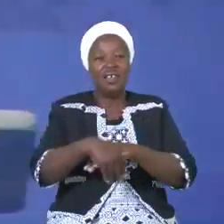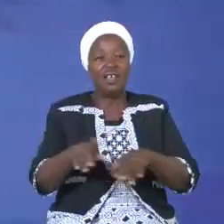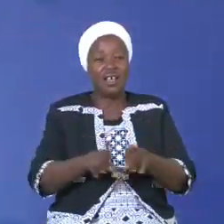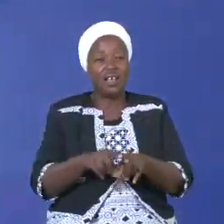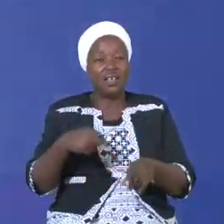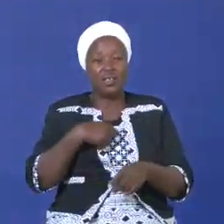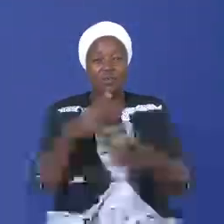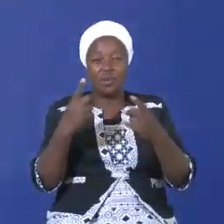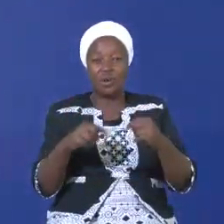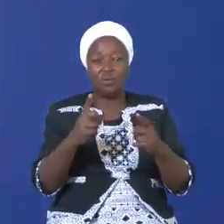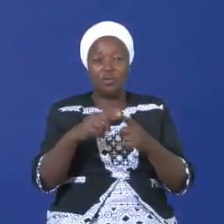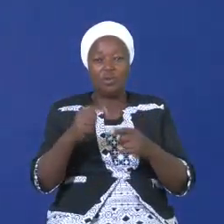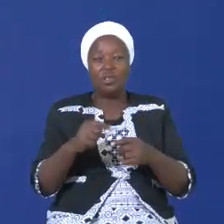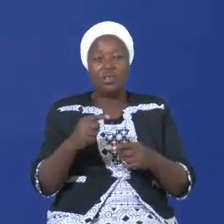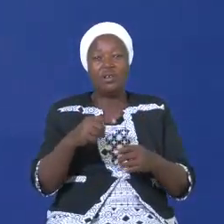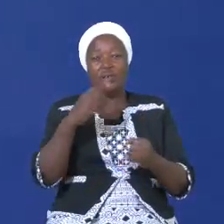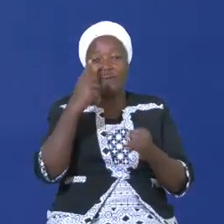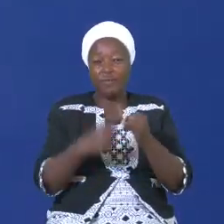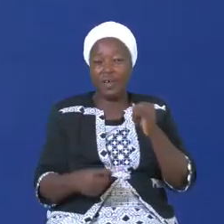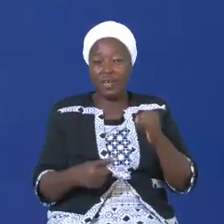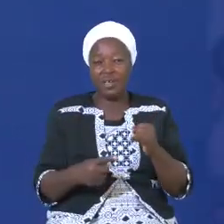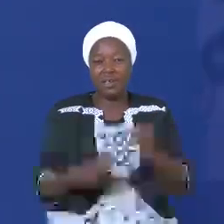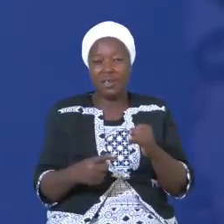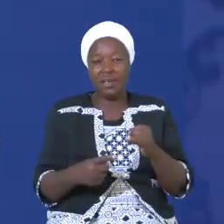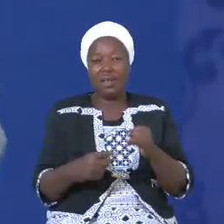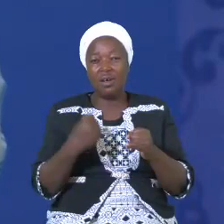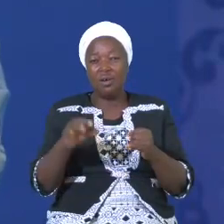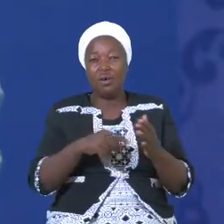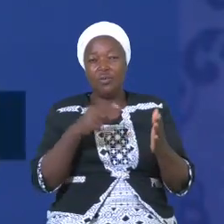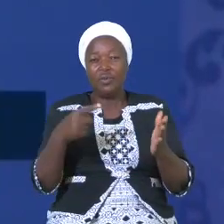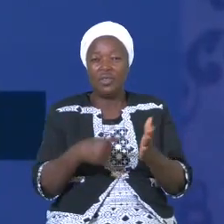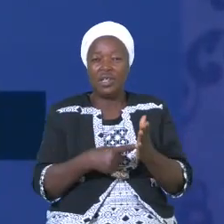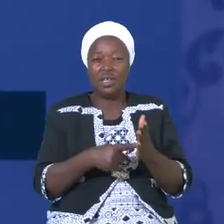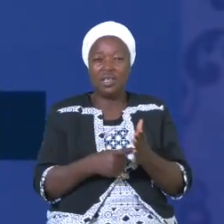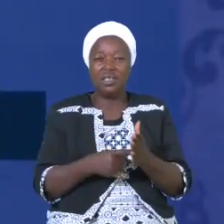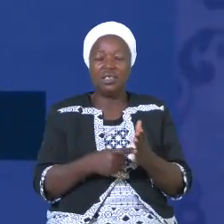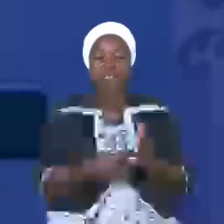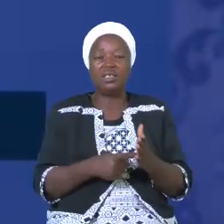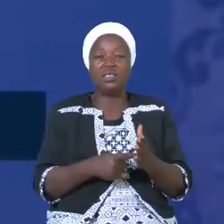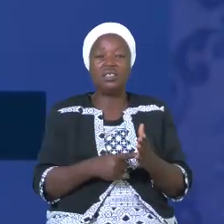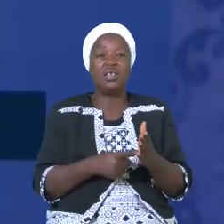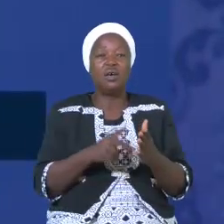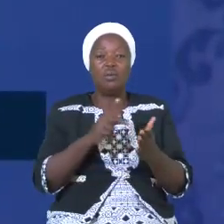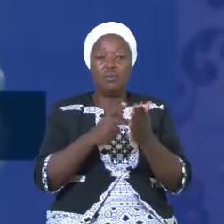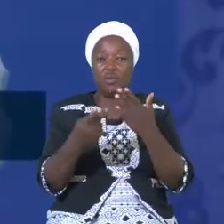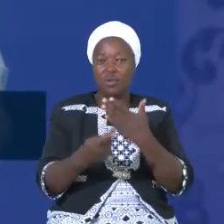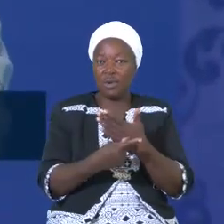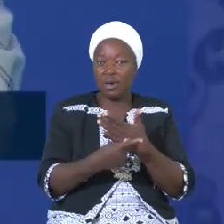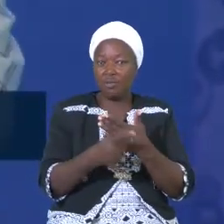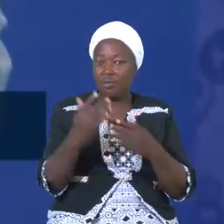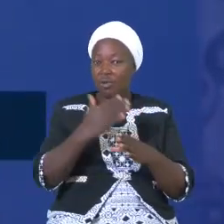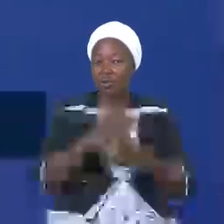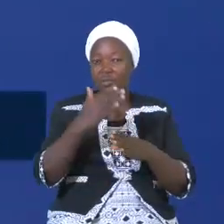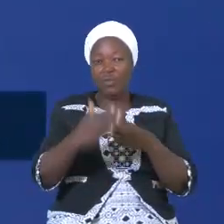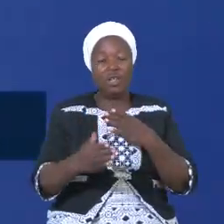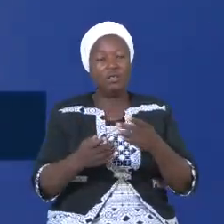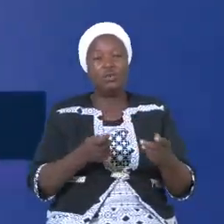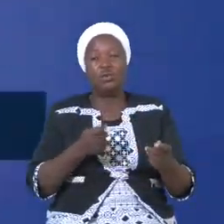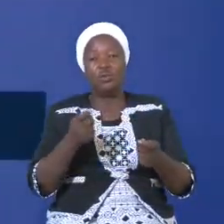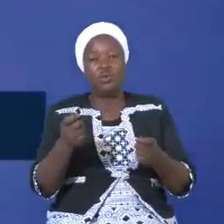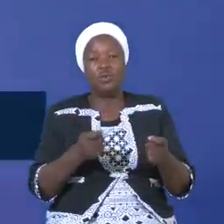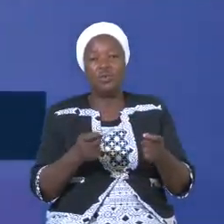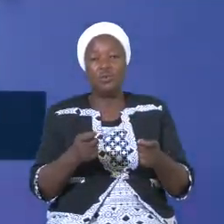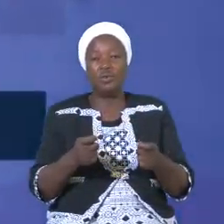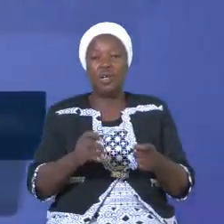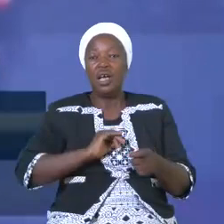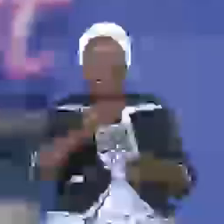to the conclusion of this crusade complete dominion i'm talking